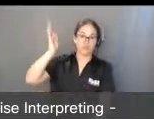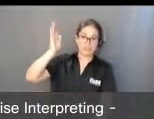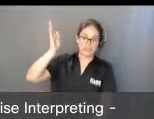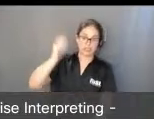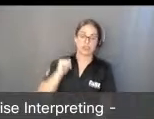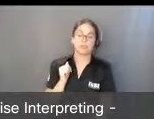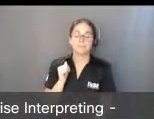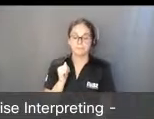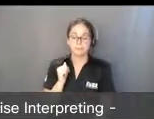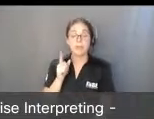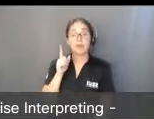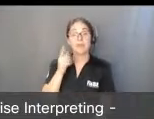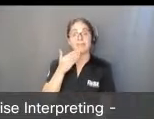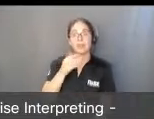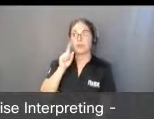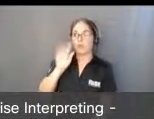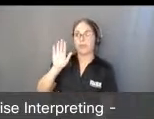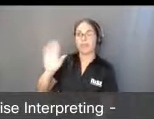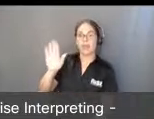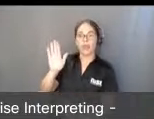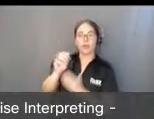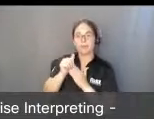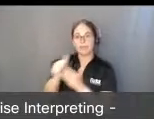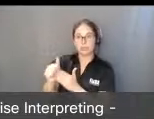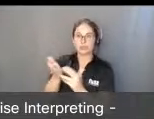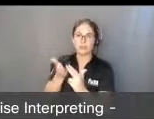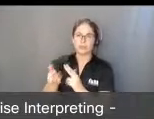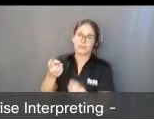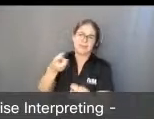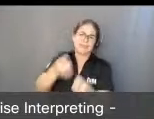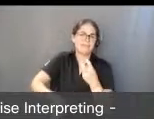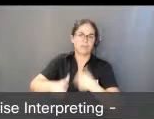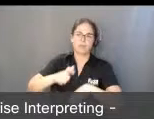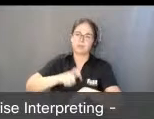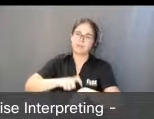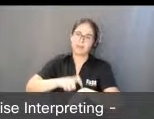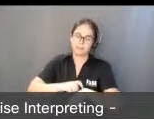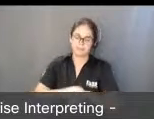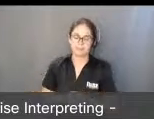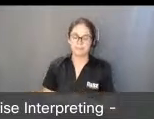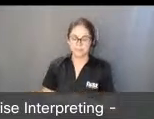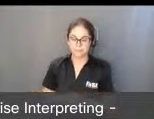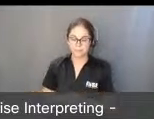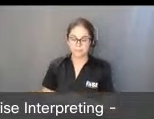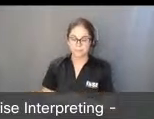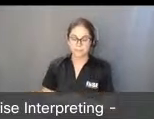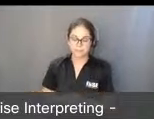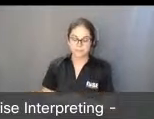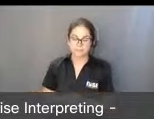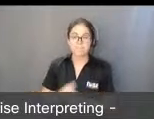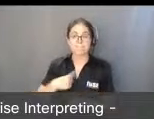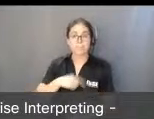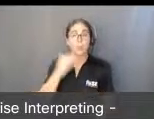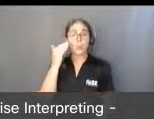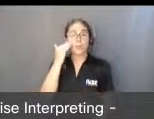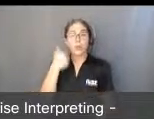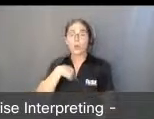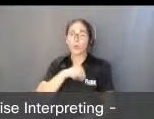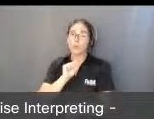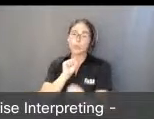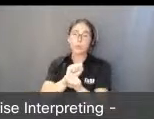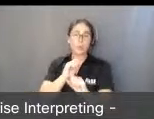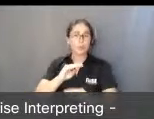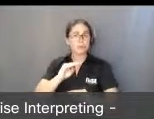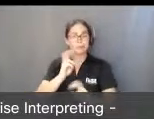their leadership through these difficult times. We know that we work so hard to try to meet the needs